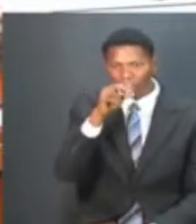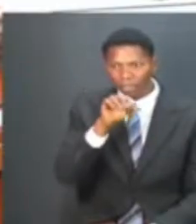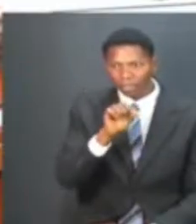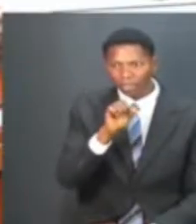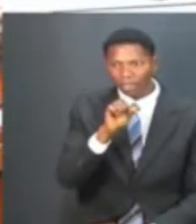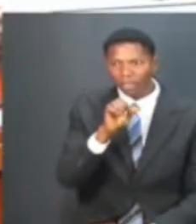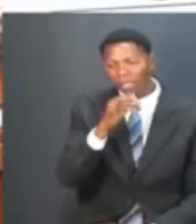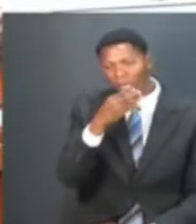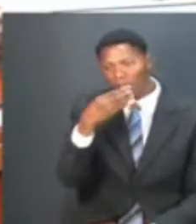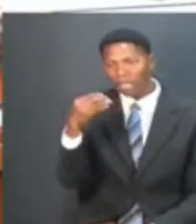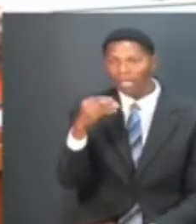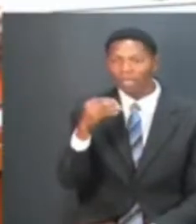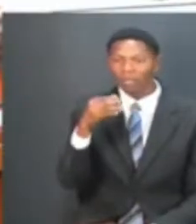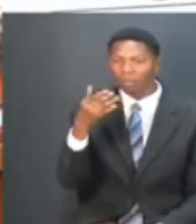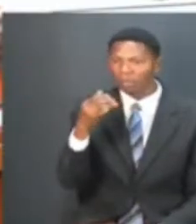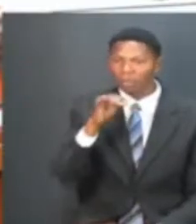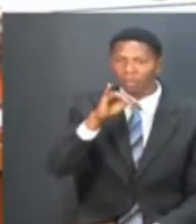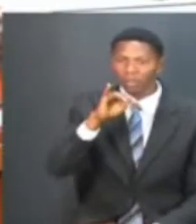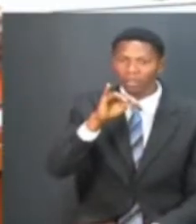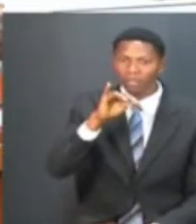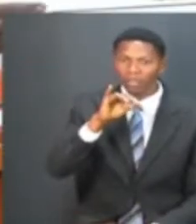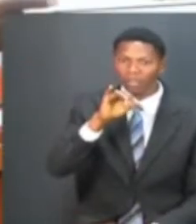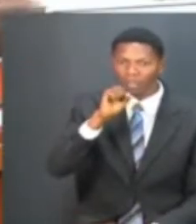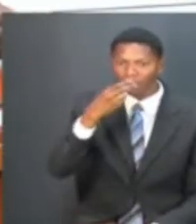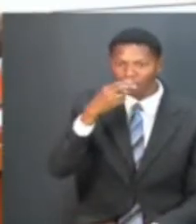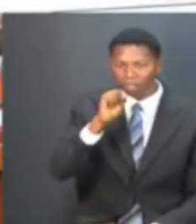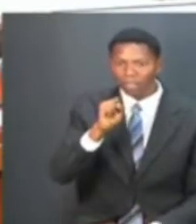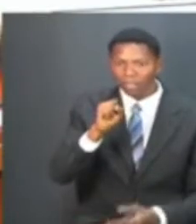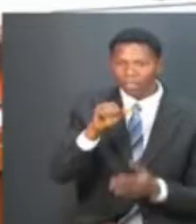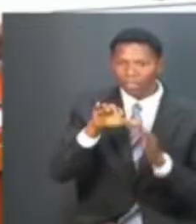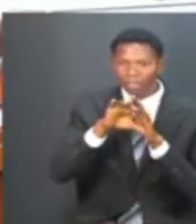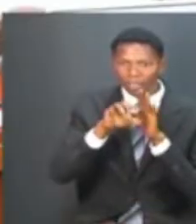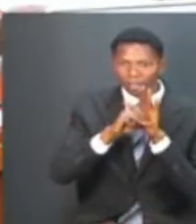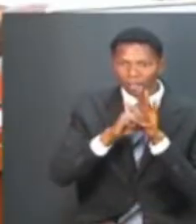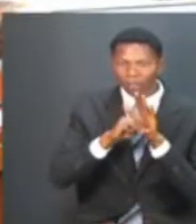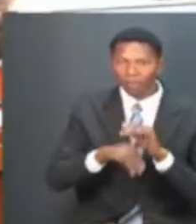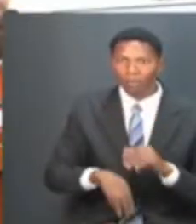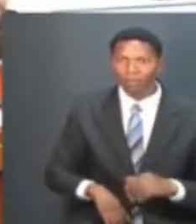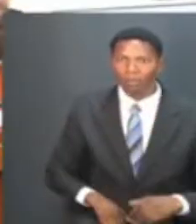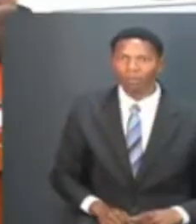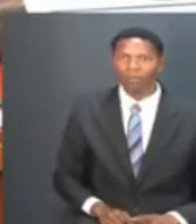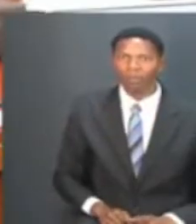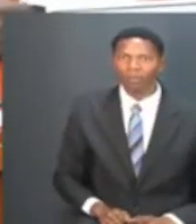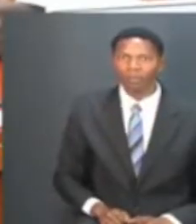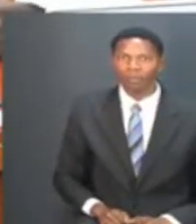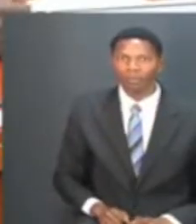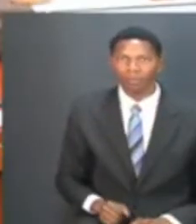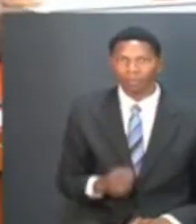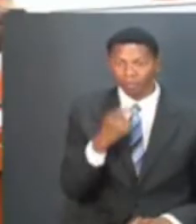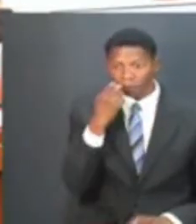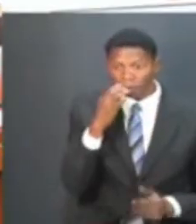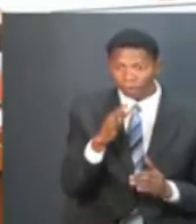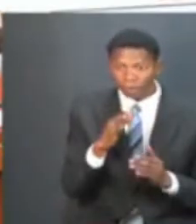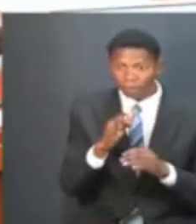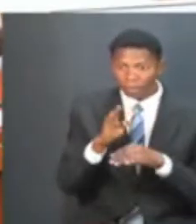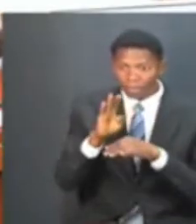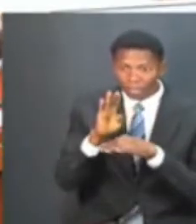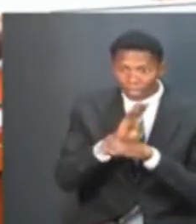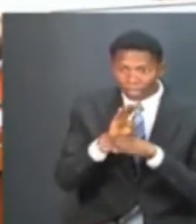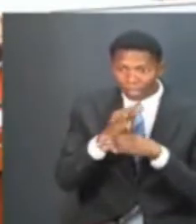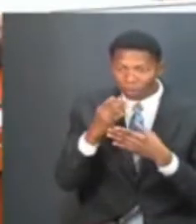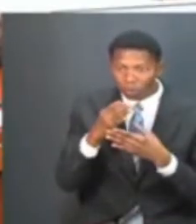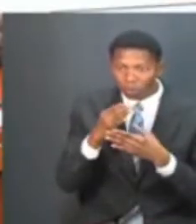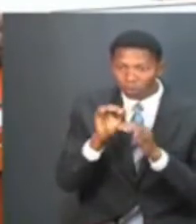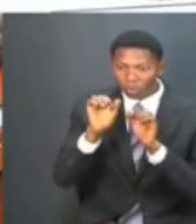senior high school academic curricula. Mr. Speaker, entrepreneurship is the ability to